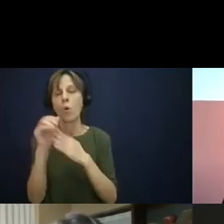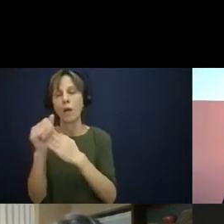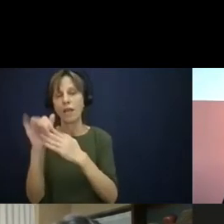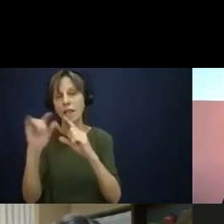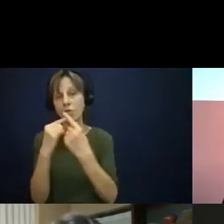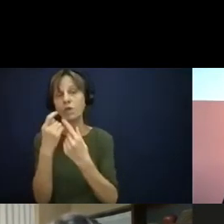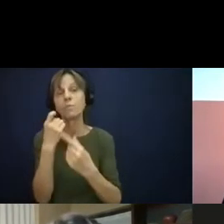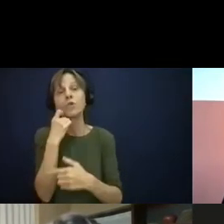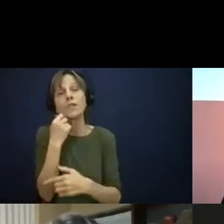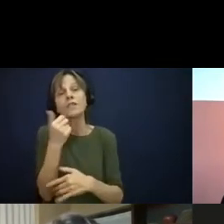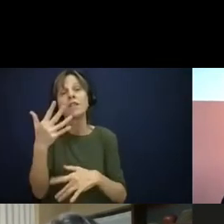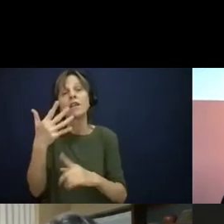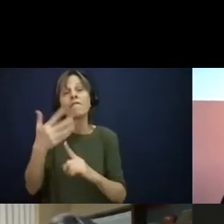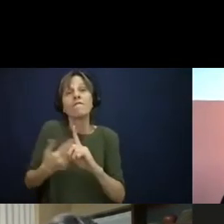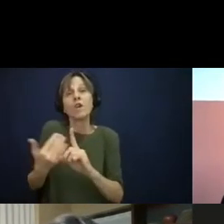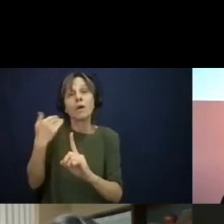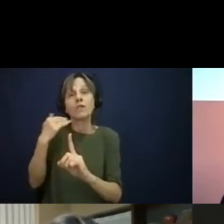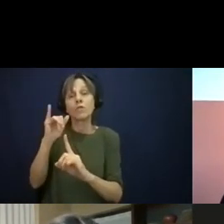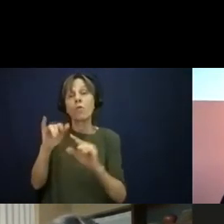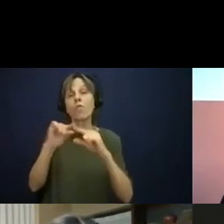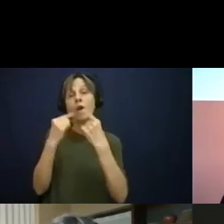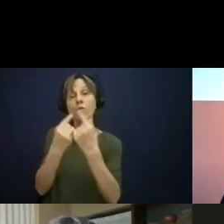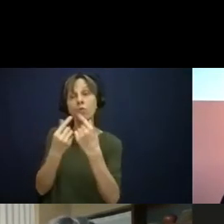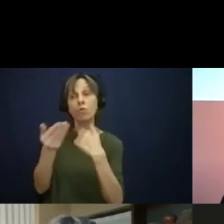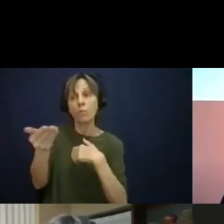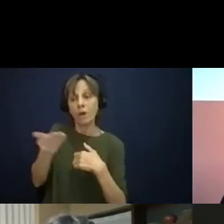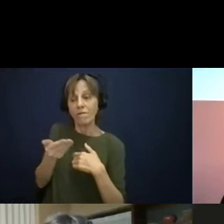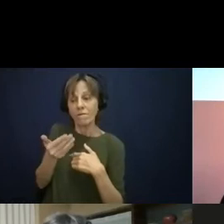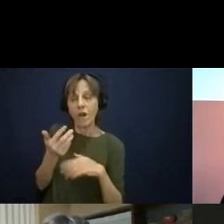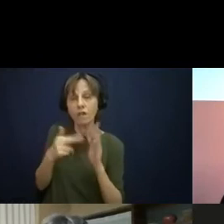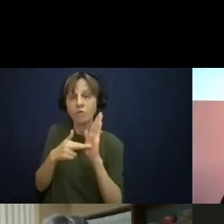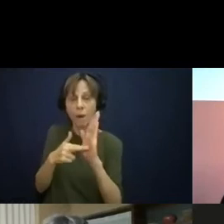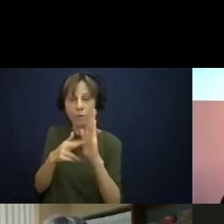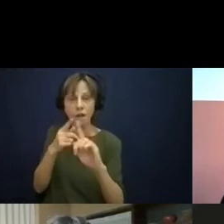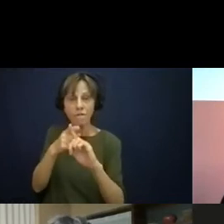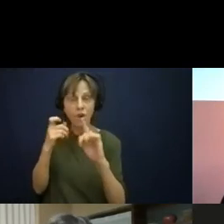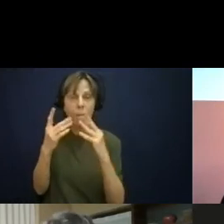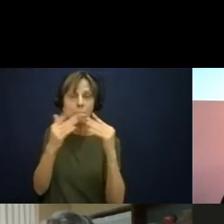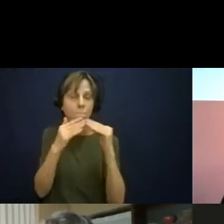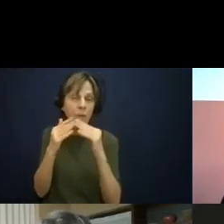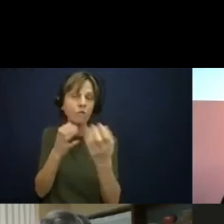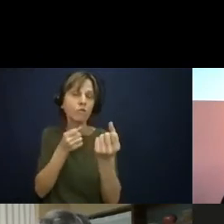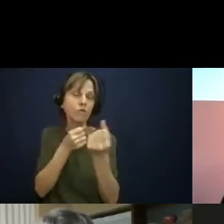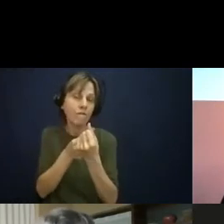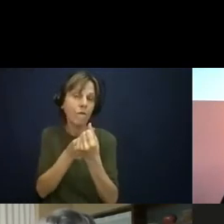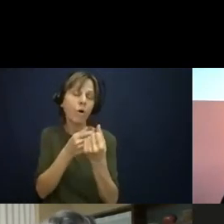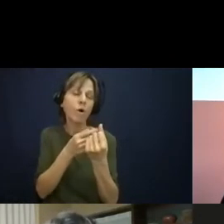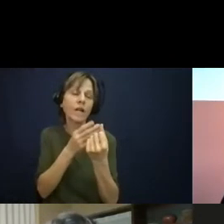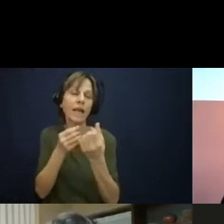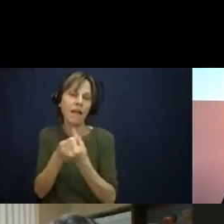months ago, that group invited representatives from peer support and advocacy groups to join